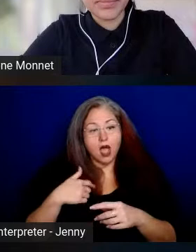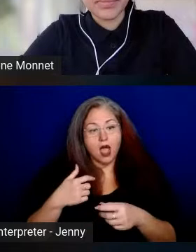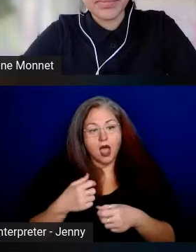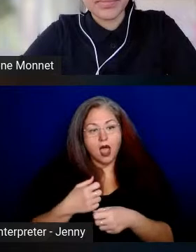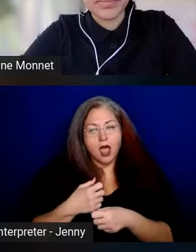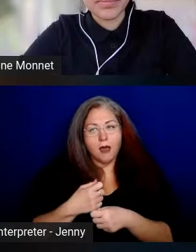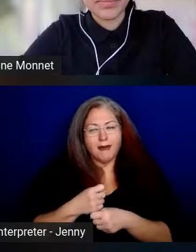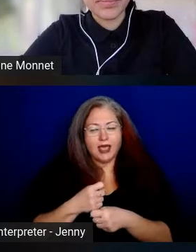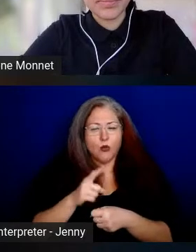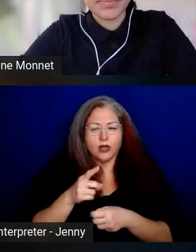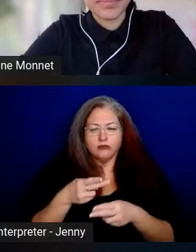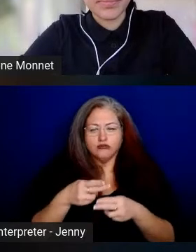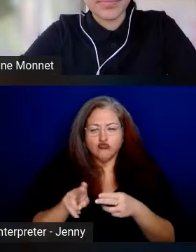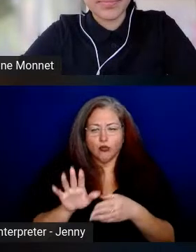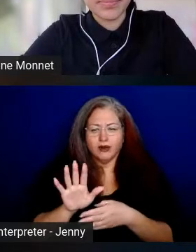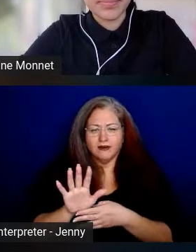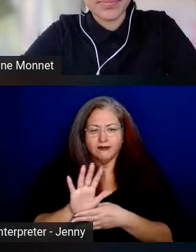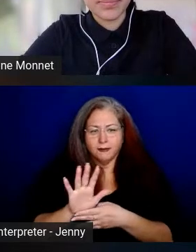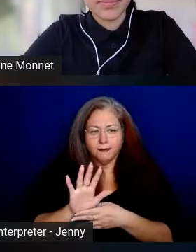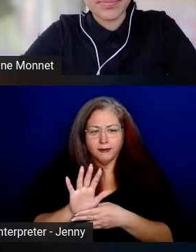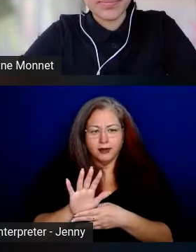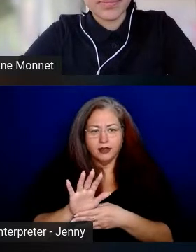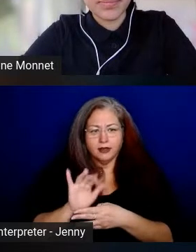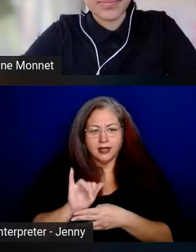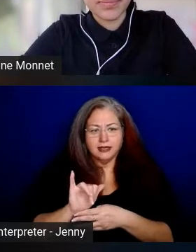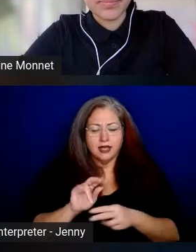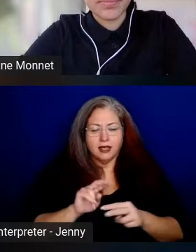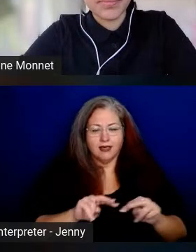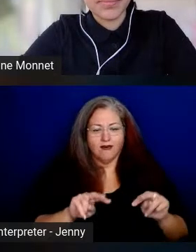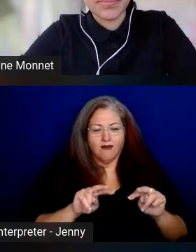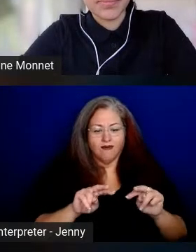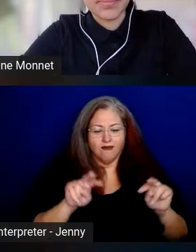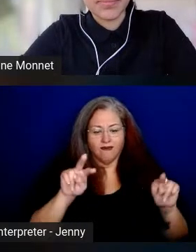I made one short film. It is The Valley of the Land